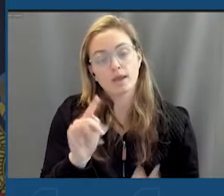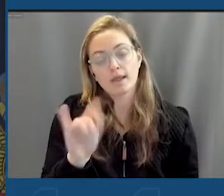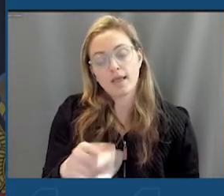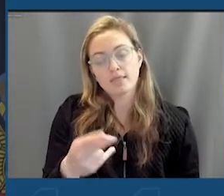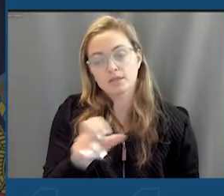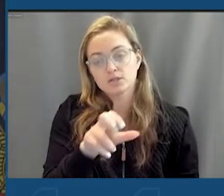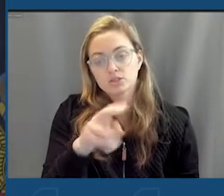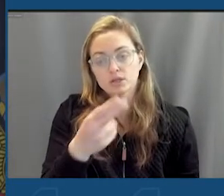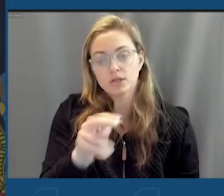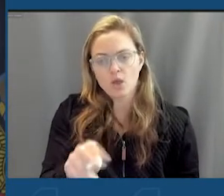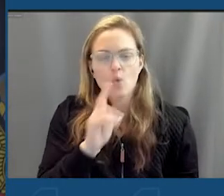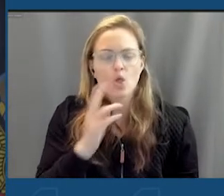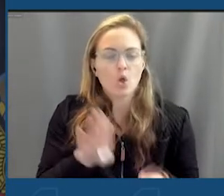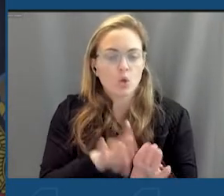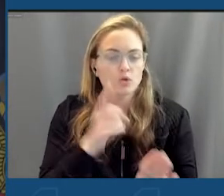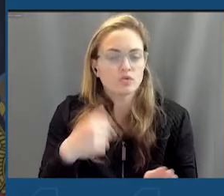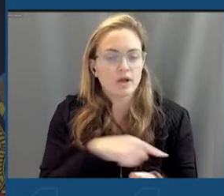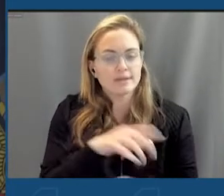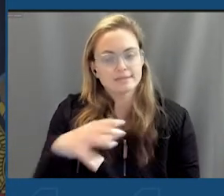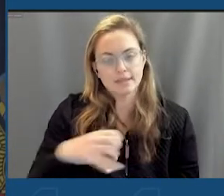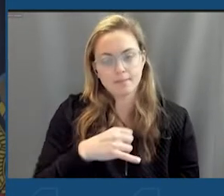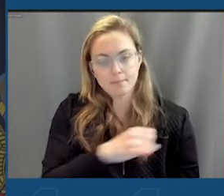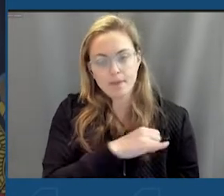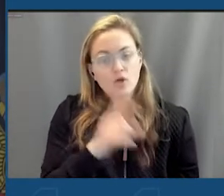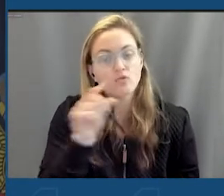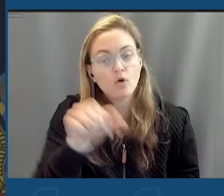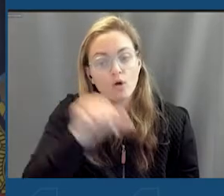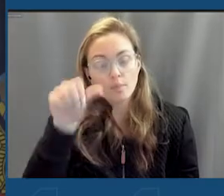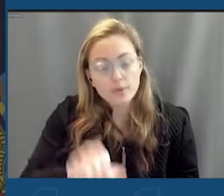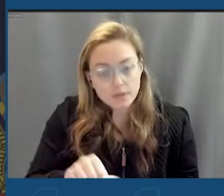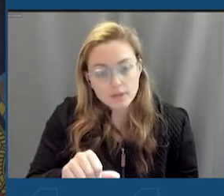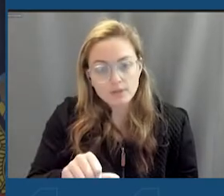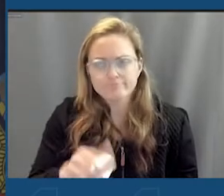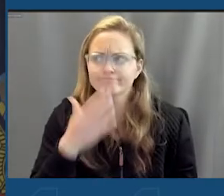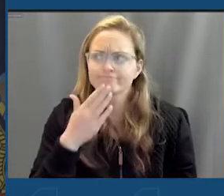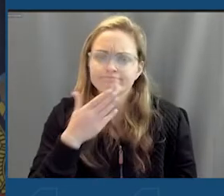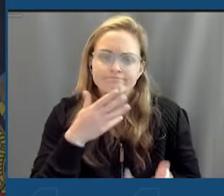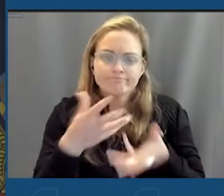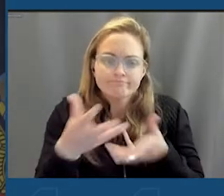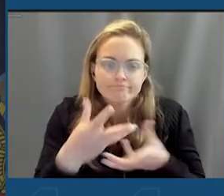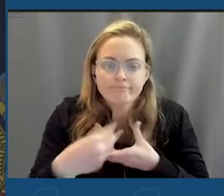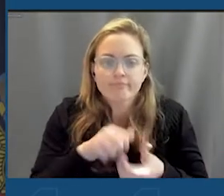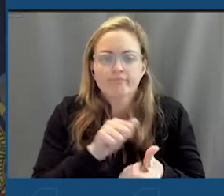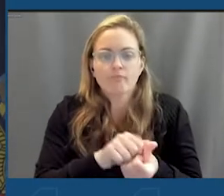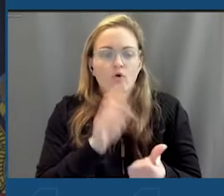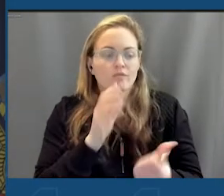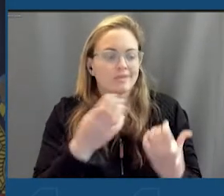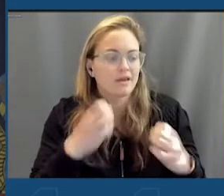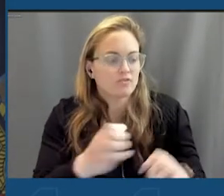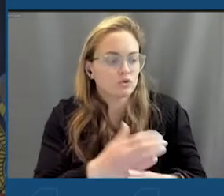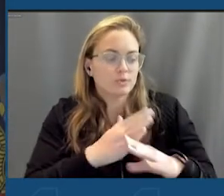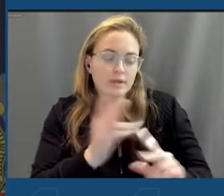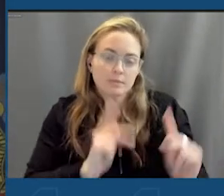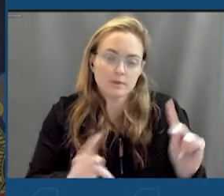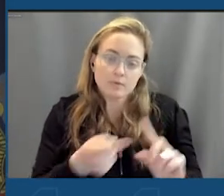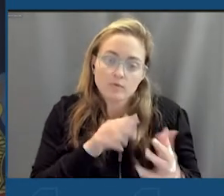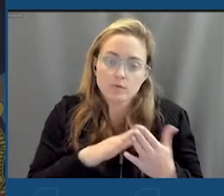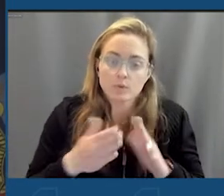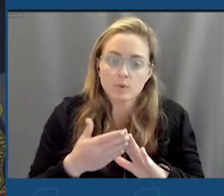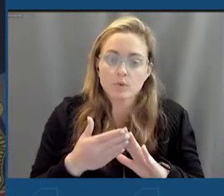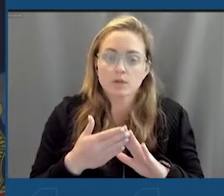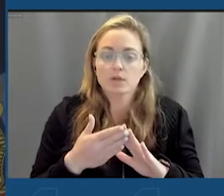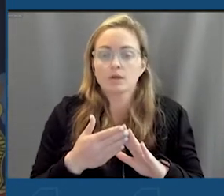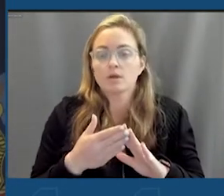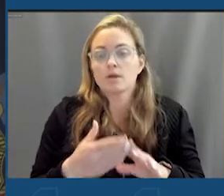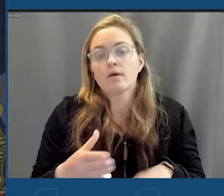close out for us, the mayor of Albany. Thank you for being so engaged in these efforts to protect the people of our communities. And our county executive,